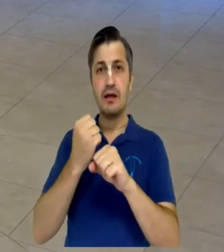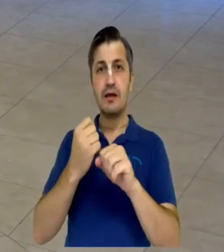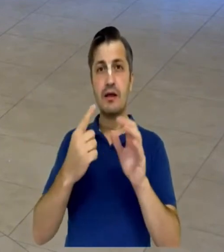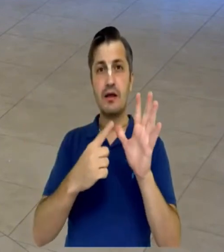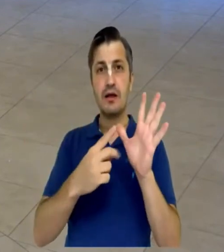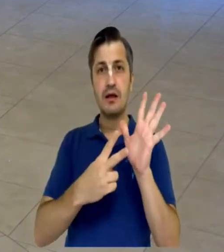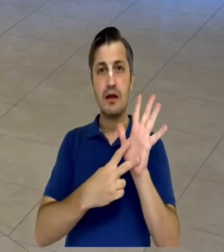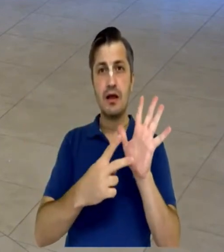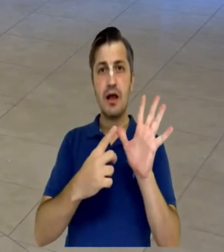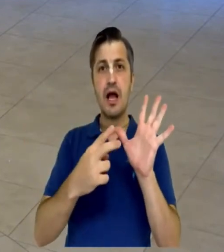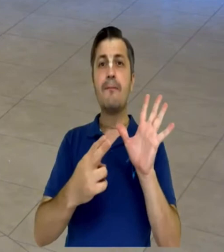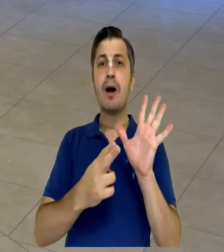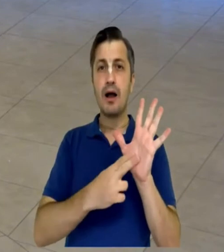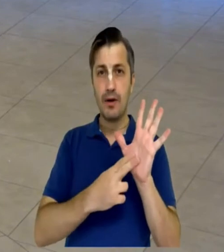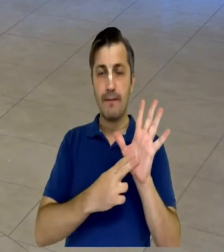loving